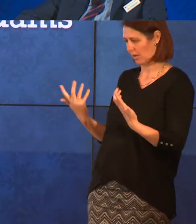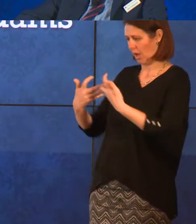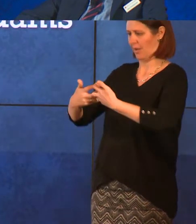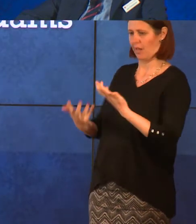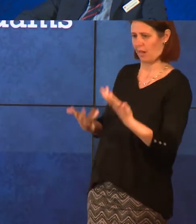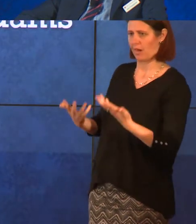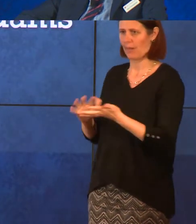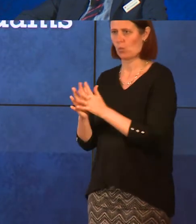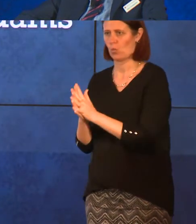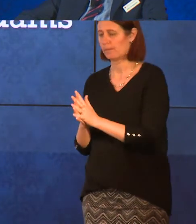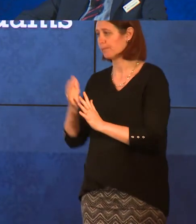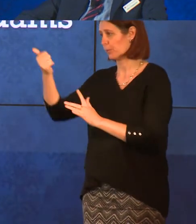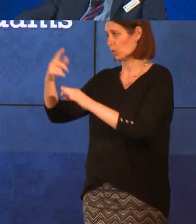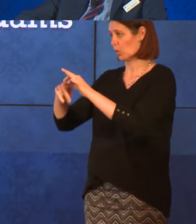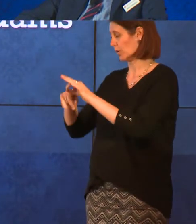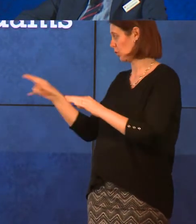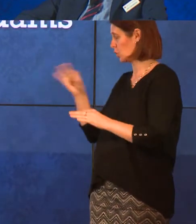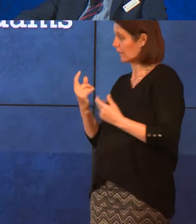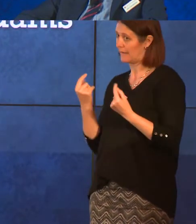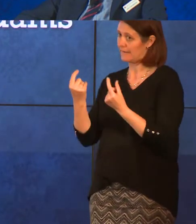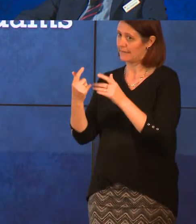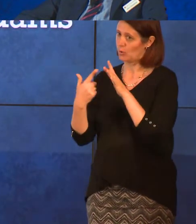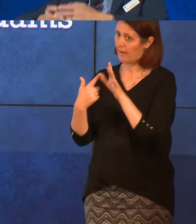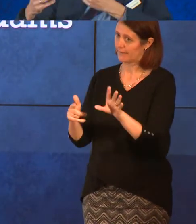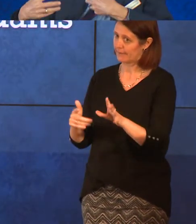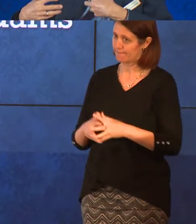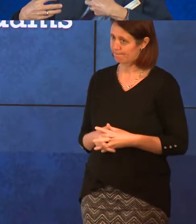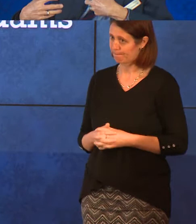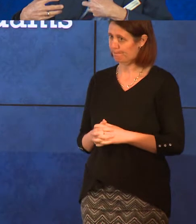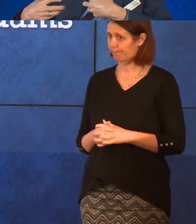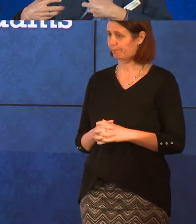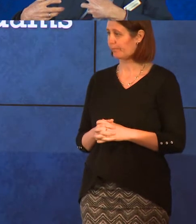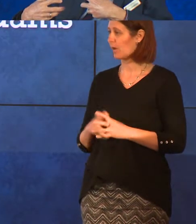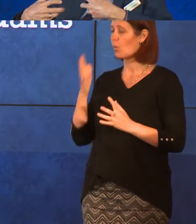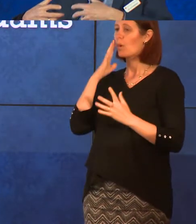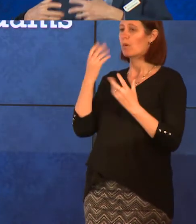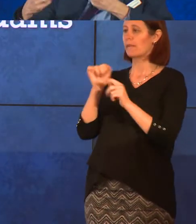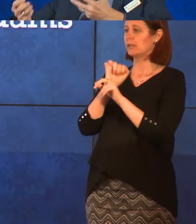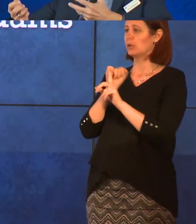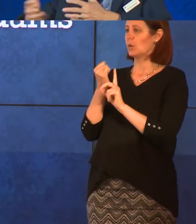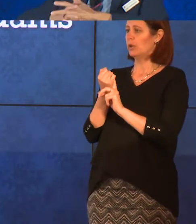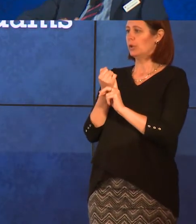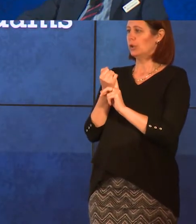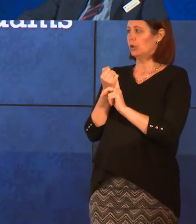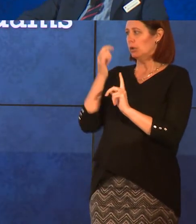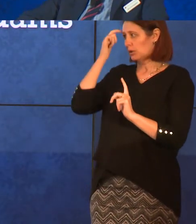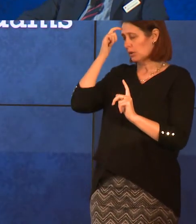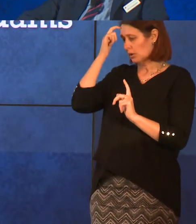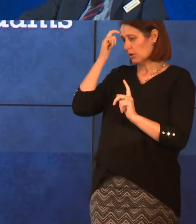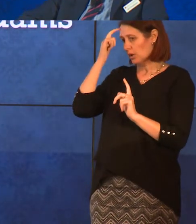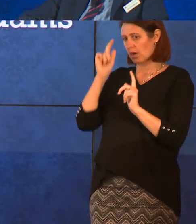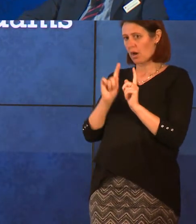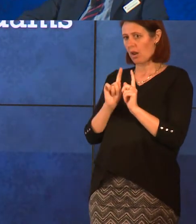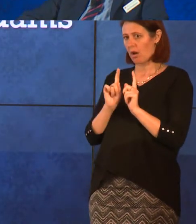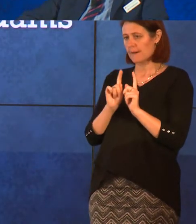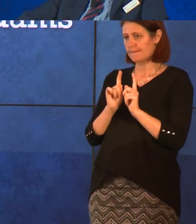good question, Trevor. It's not easily answered. I mean, we always, when we have a situation like this where,